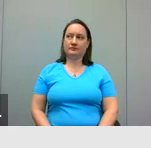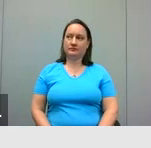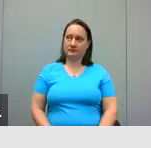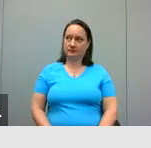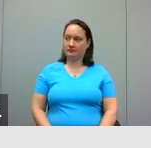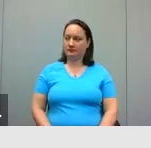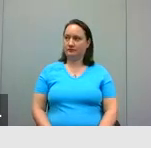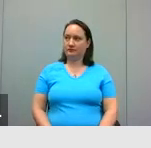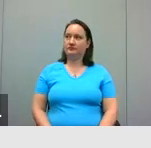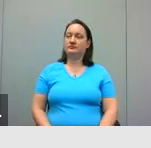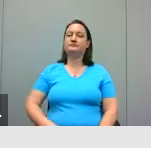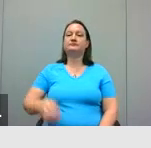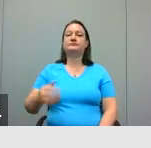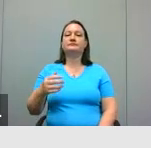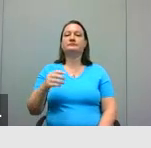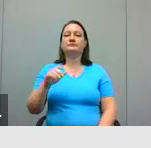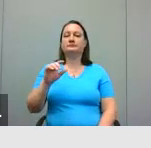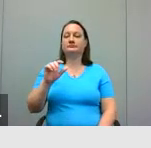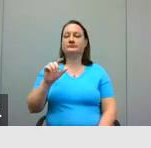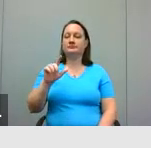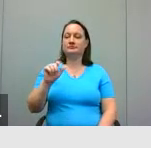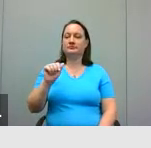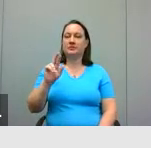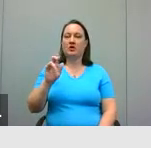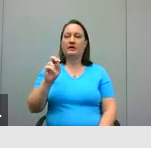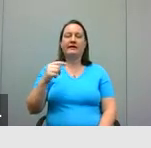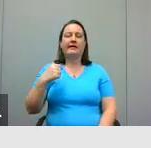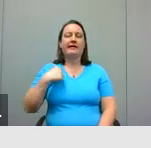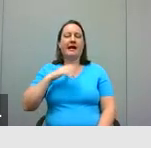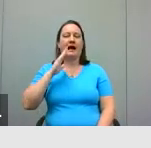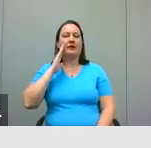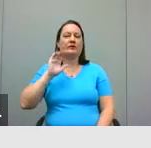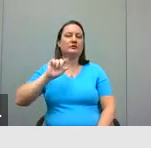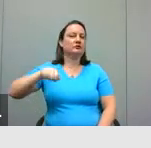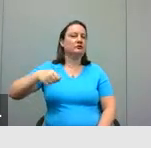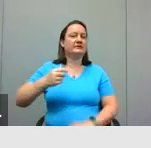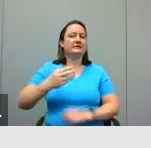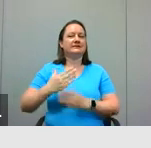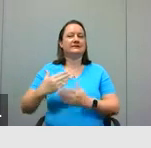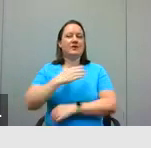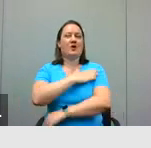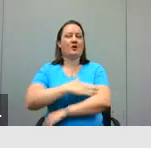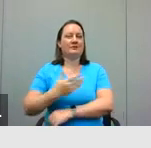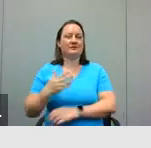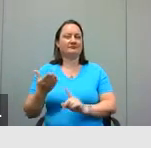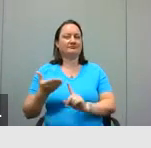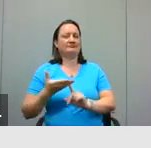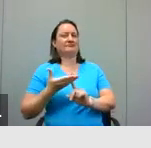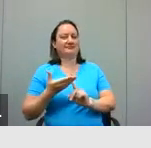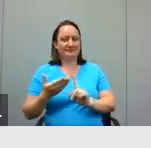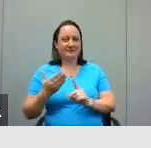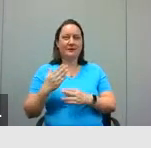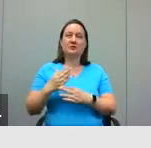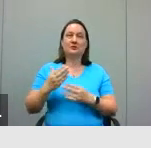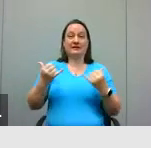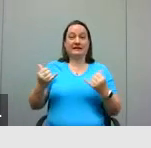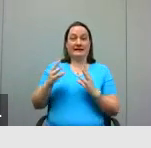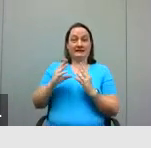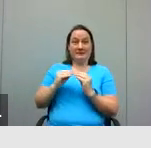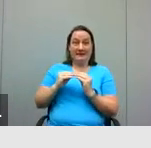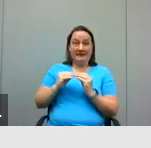Okay. Well, I'll twist some arms between this meeting and